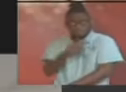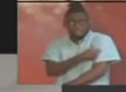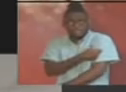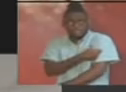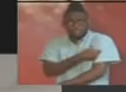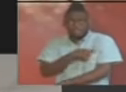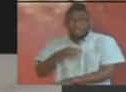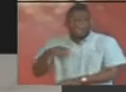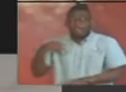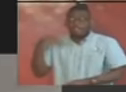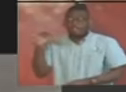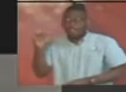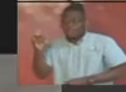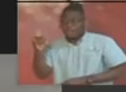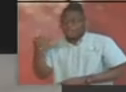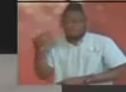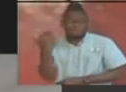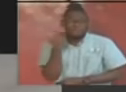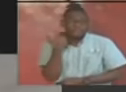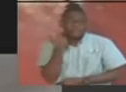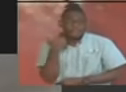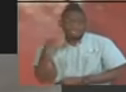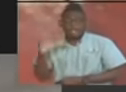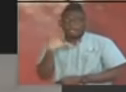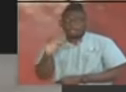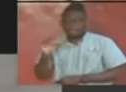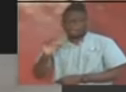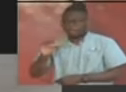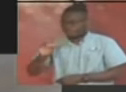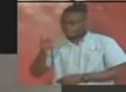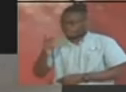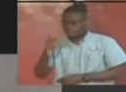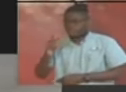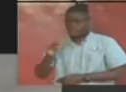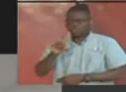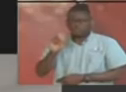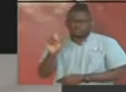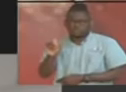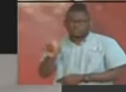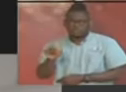vaccinated? And my second question is there any thought of allowing more